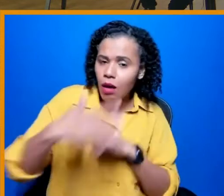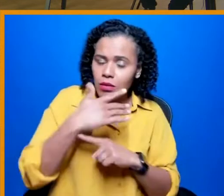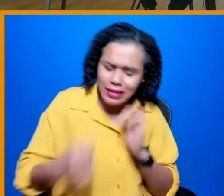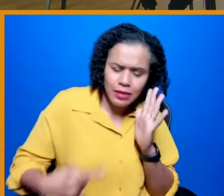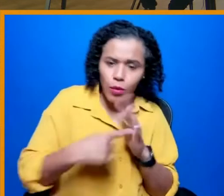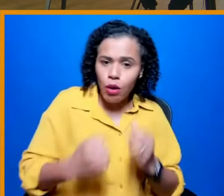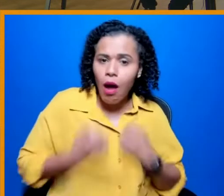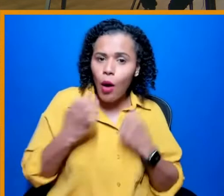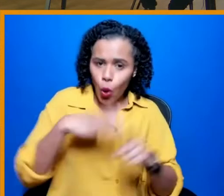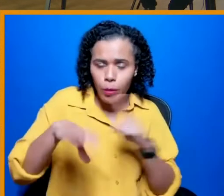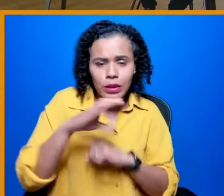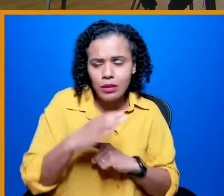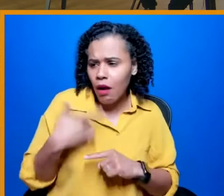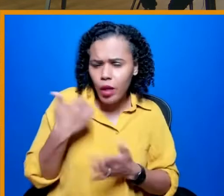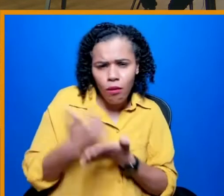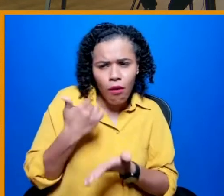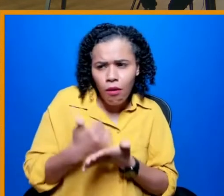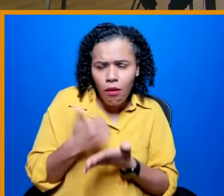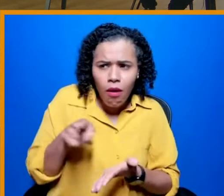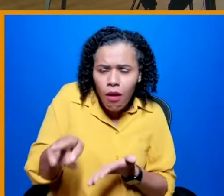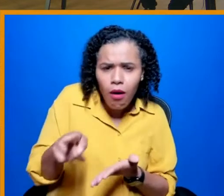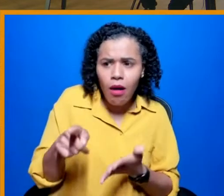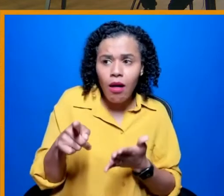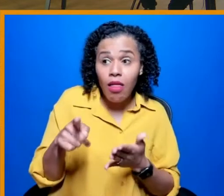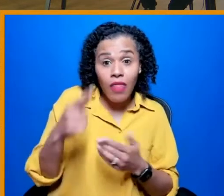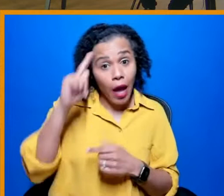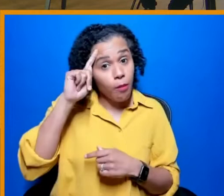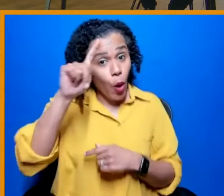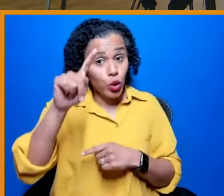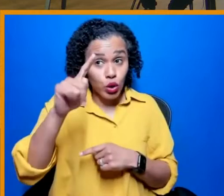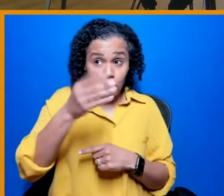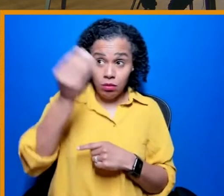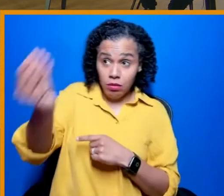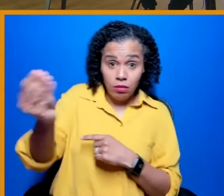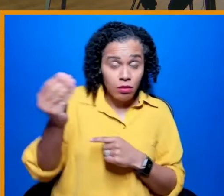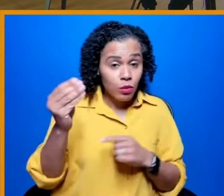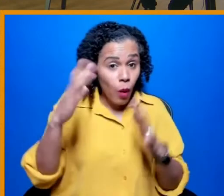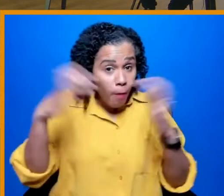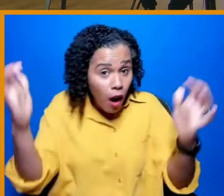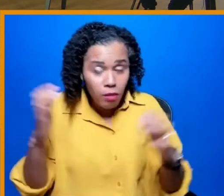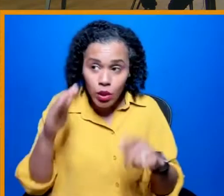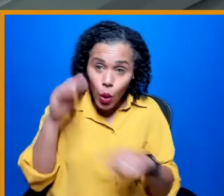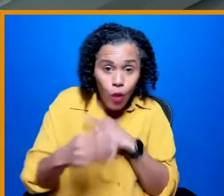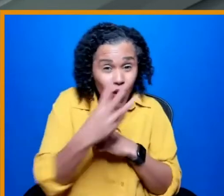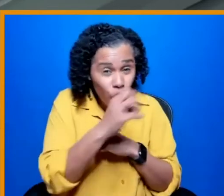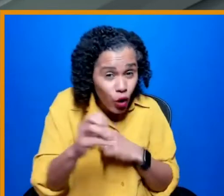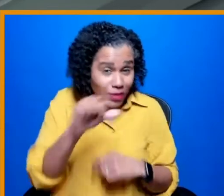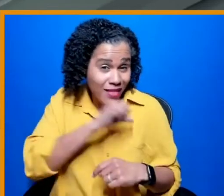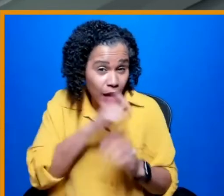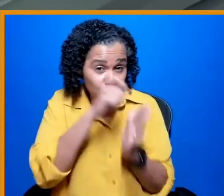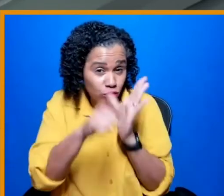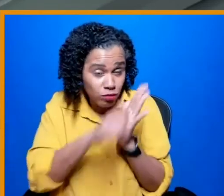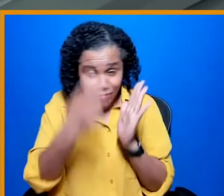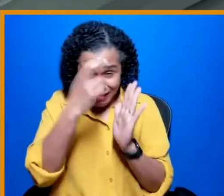that a petition that was sent to Parliament had over 30,000 signatures. And I echo Christine Jardine's